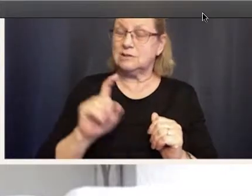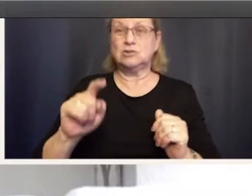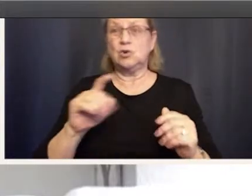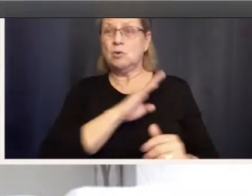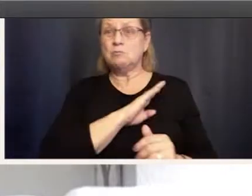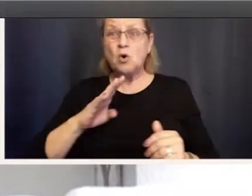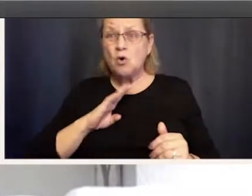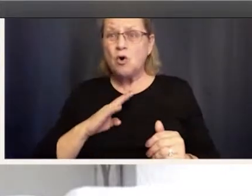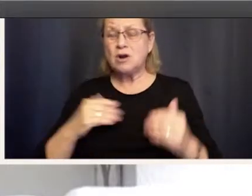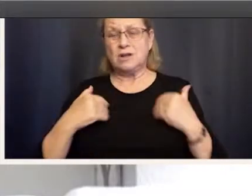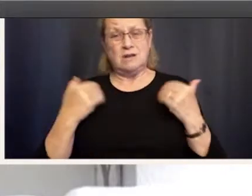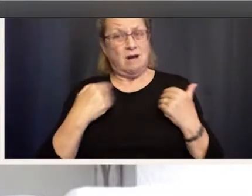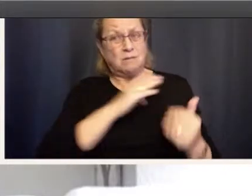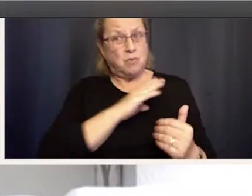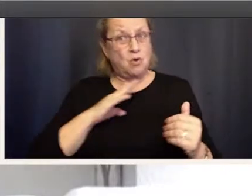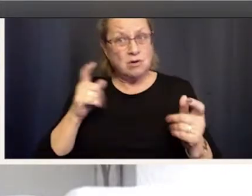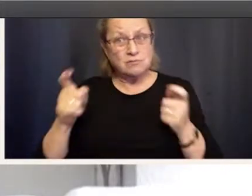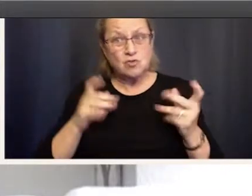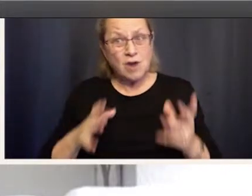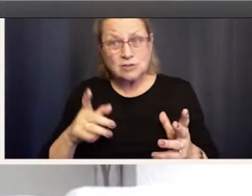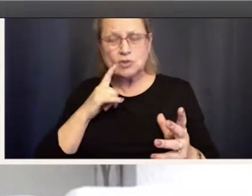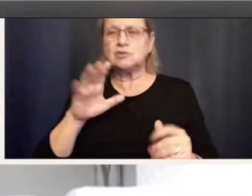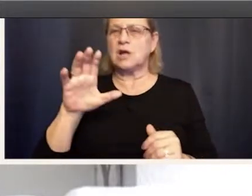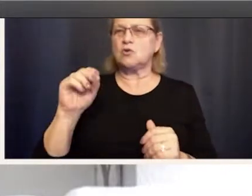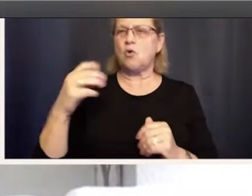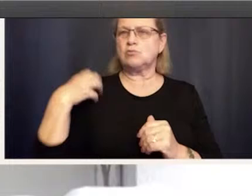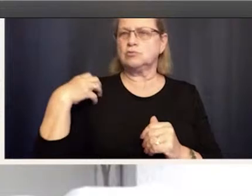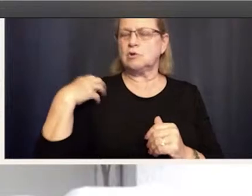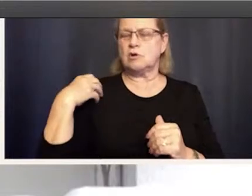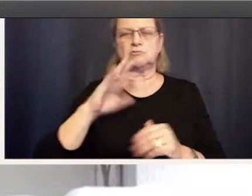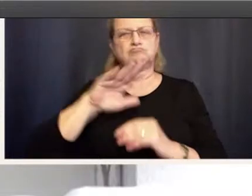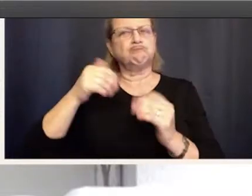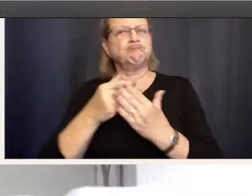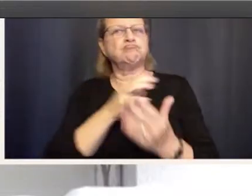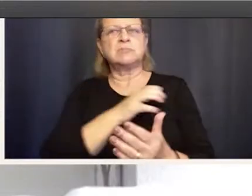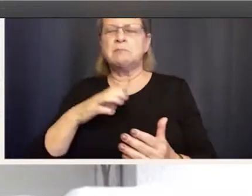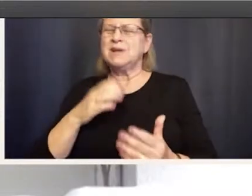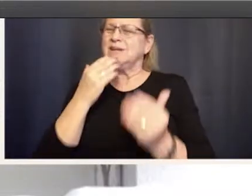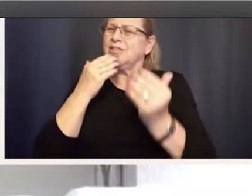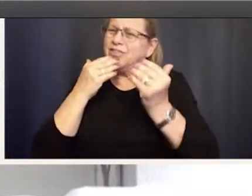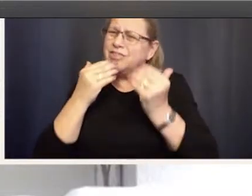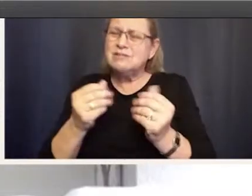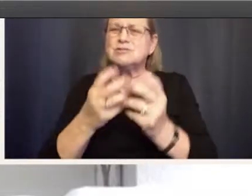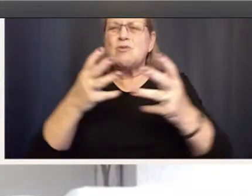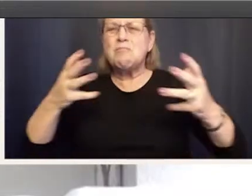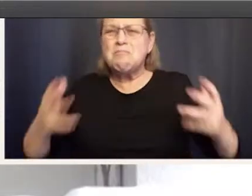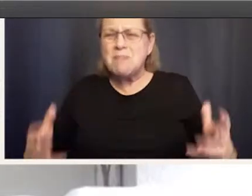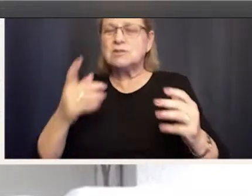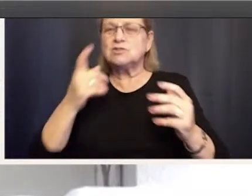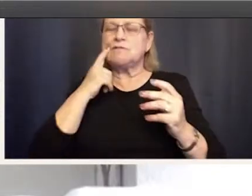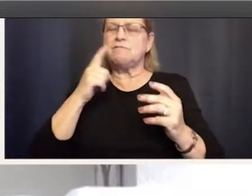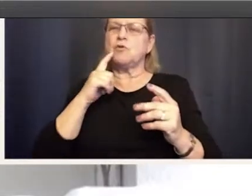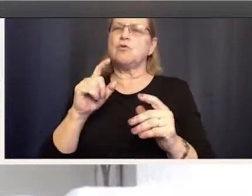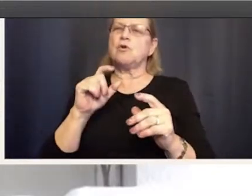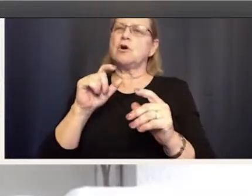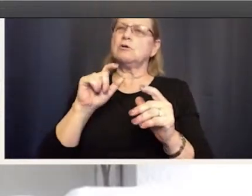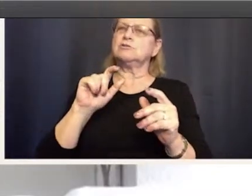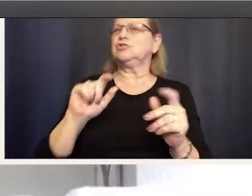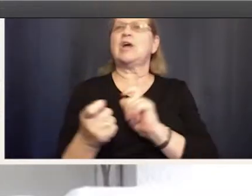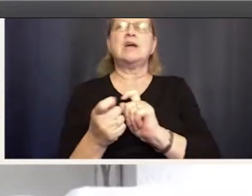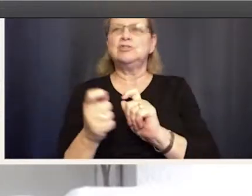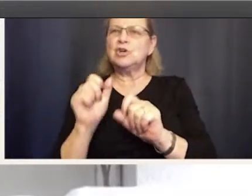our young professional board, and our event co-chairs, and the entire committee, thank you so much for pivoting with